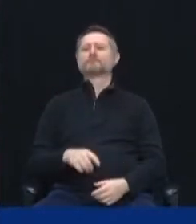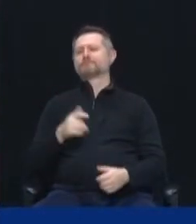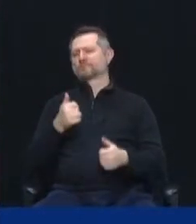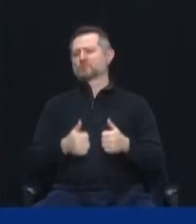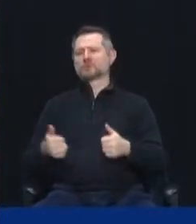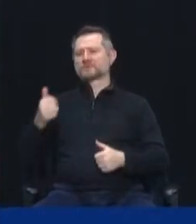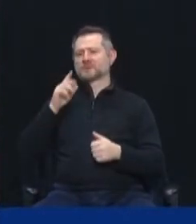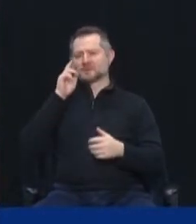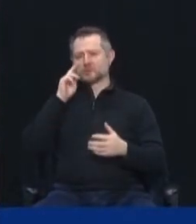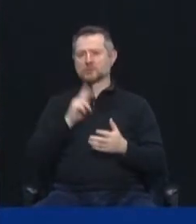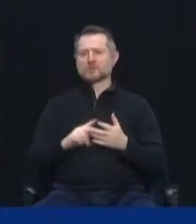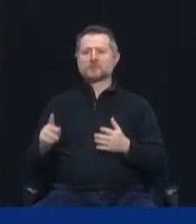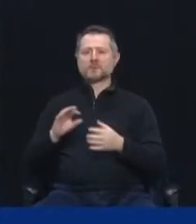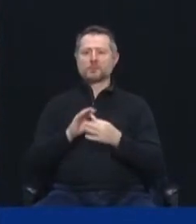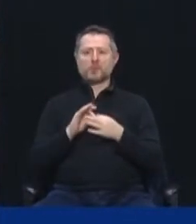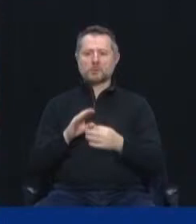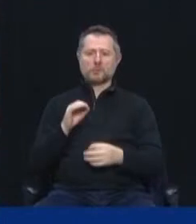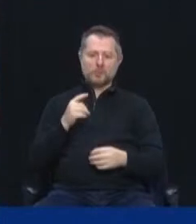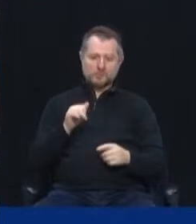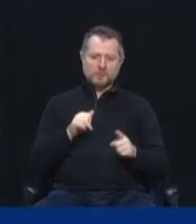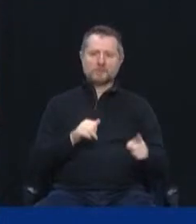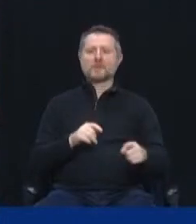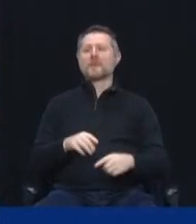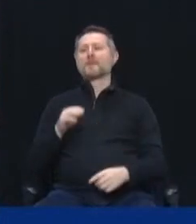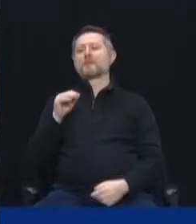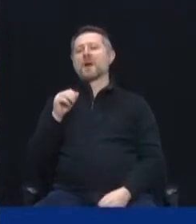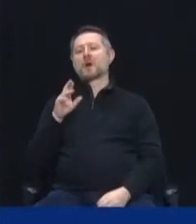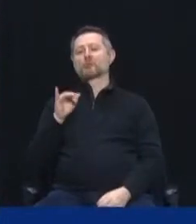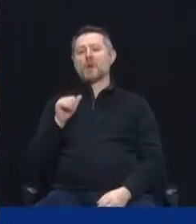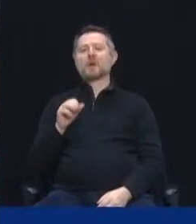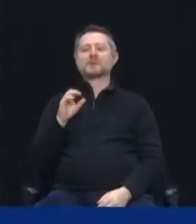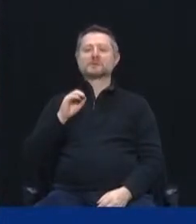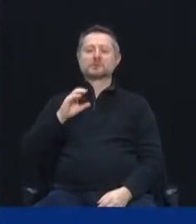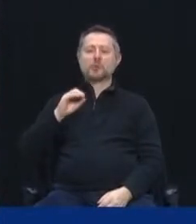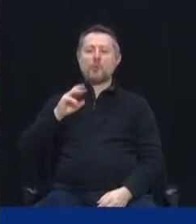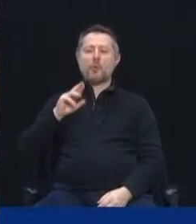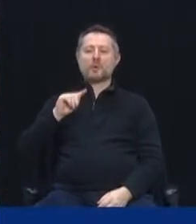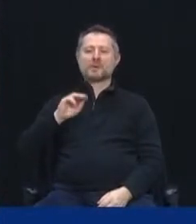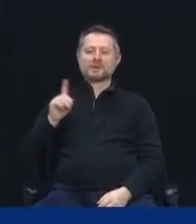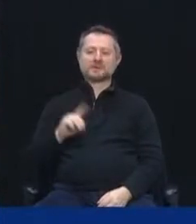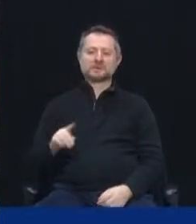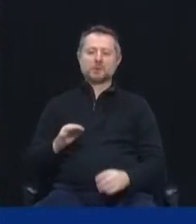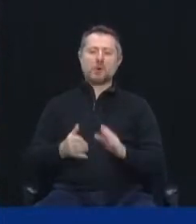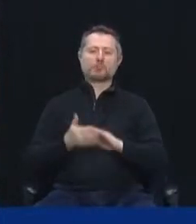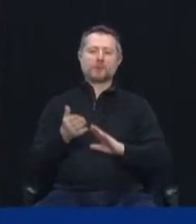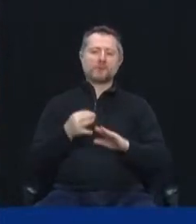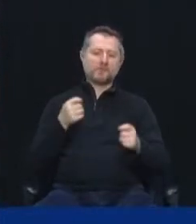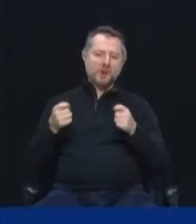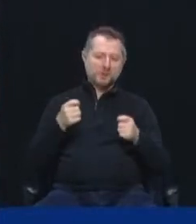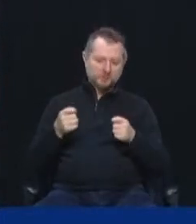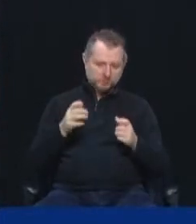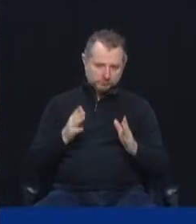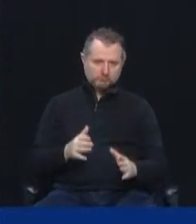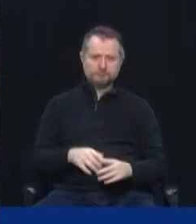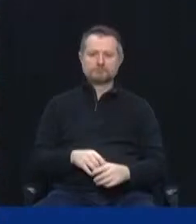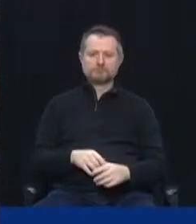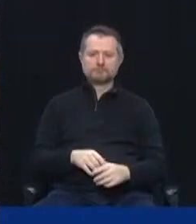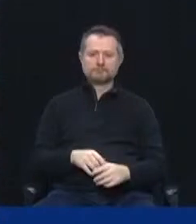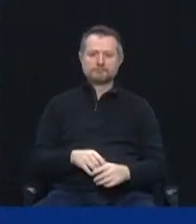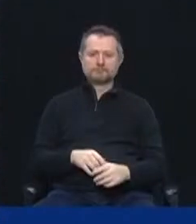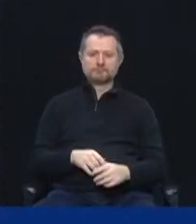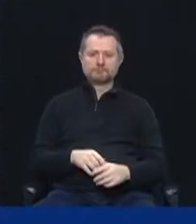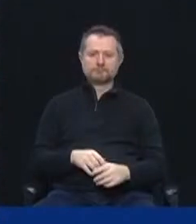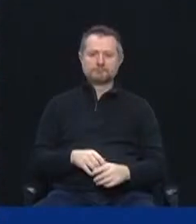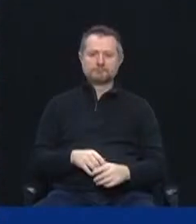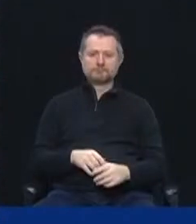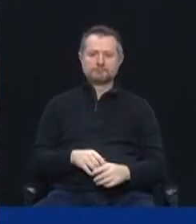of America, Maria Ortiz, Operation Manager of the United Bodegas of America, Jose Luis,